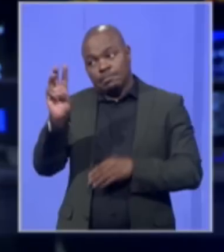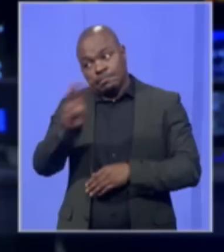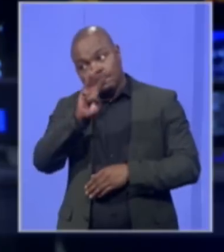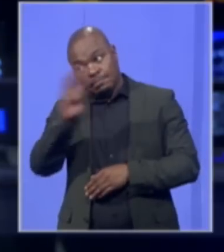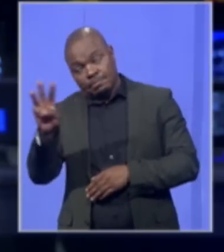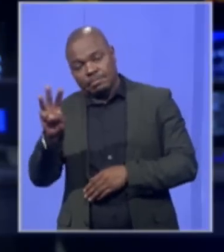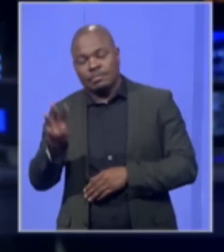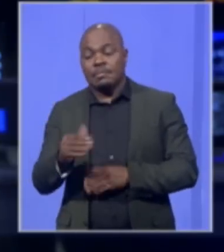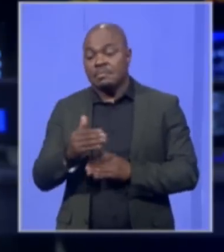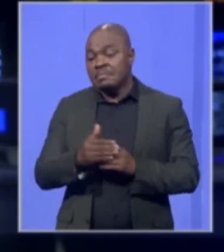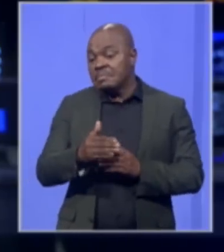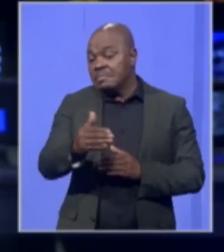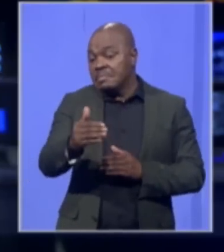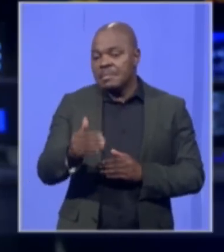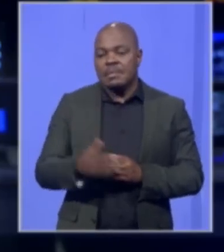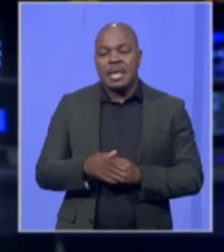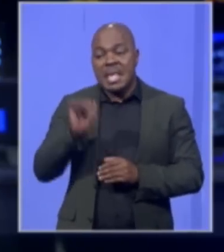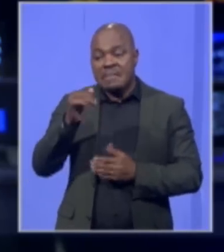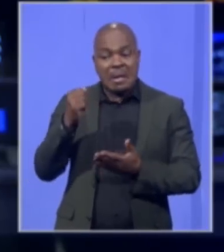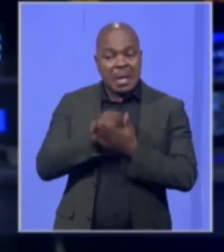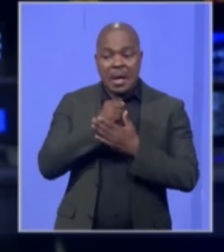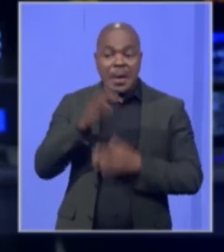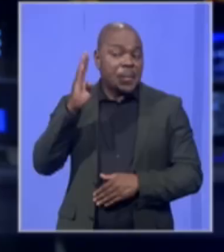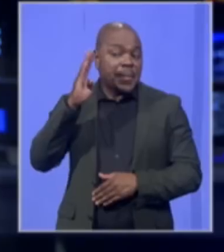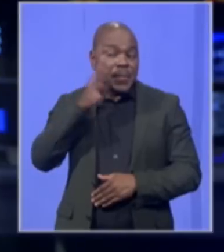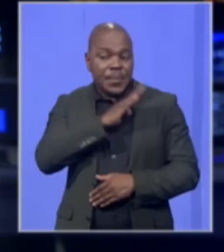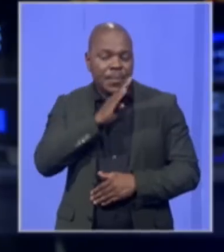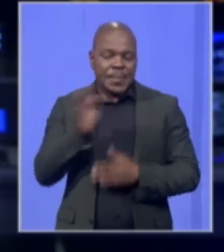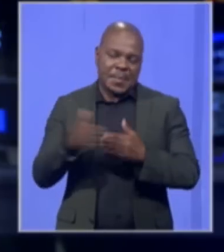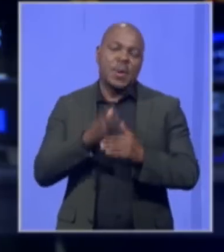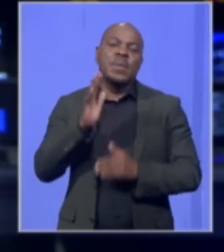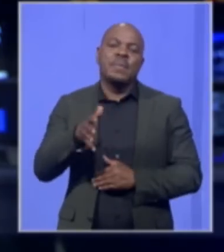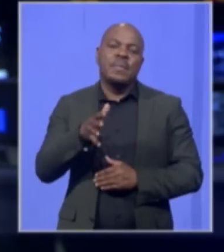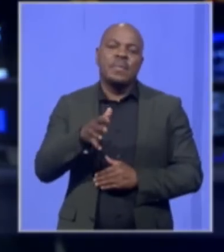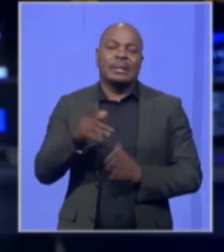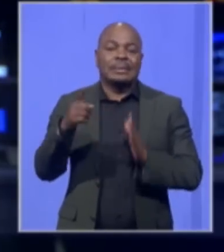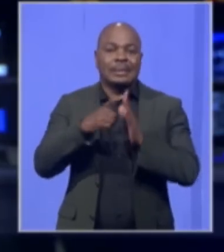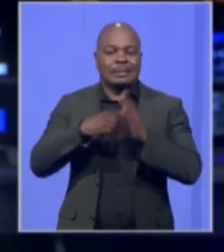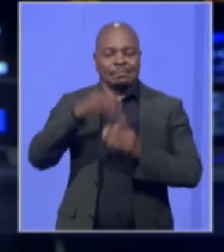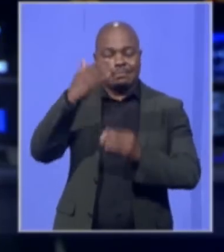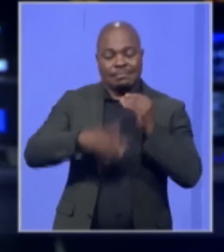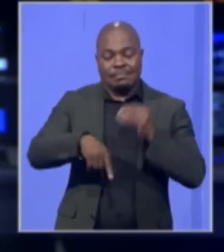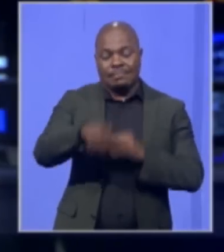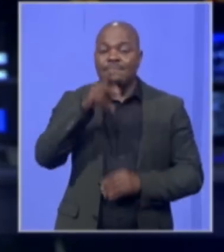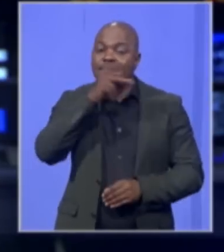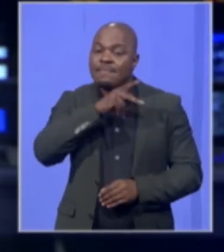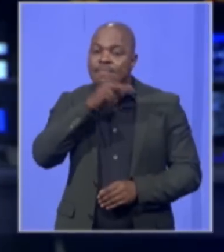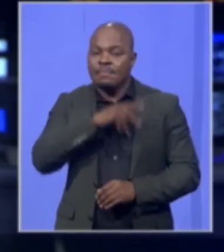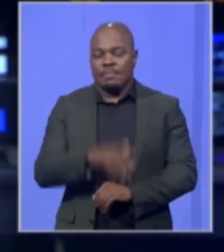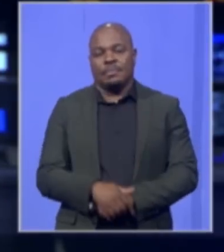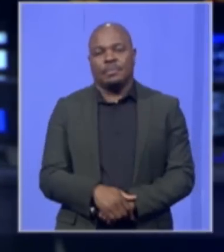bona di tla kwalwa haeba di soka di ngodisa pele ho letsatsi la ho qetela la Labohlano.